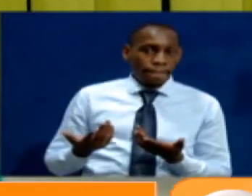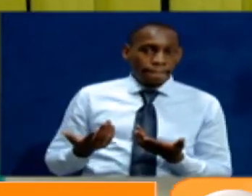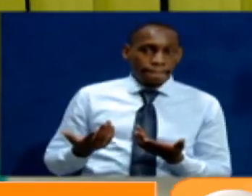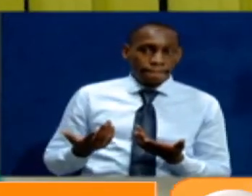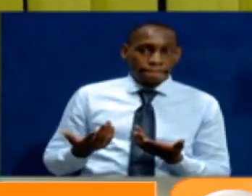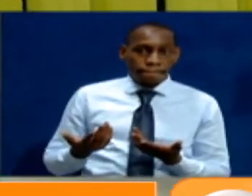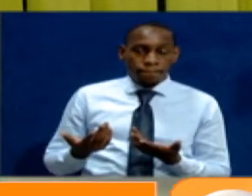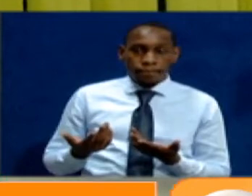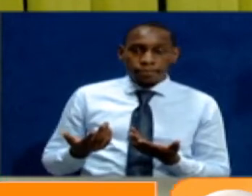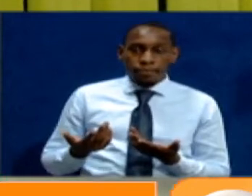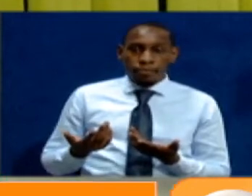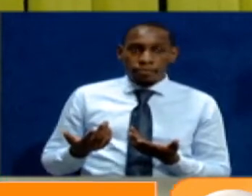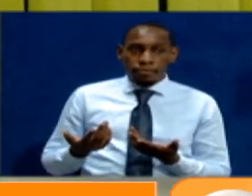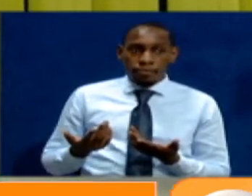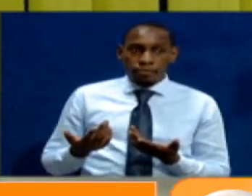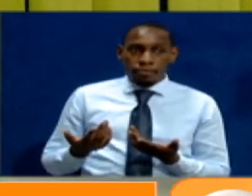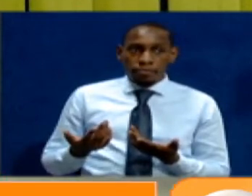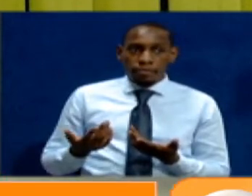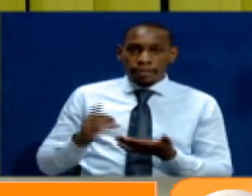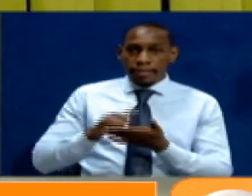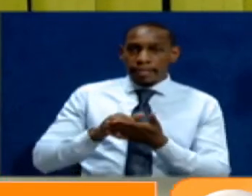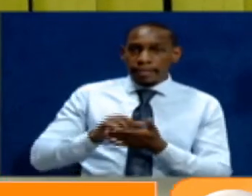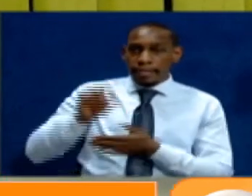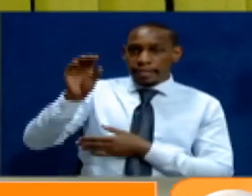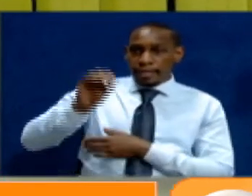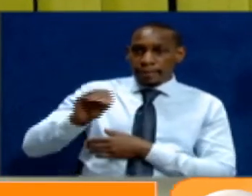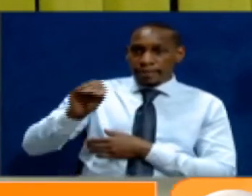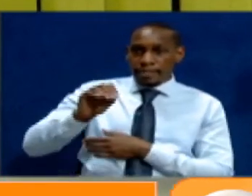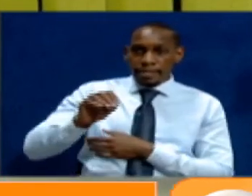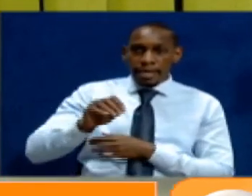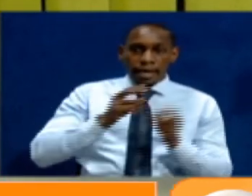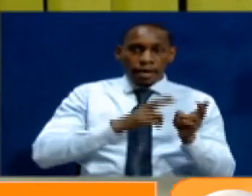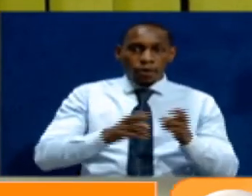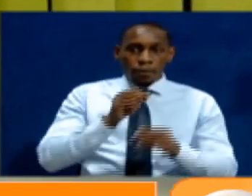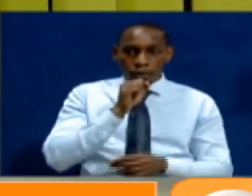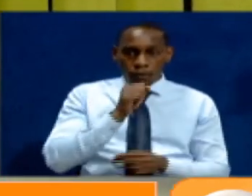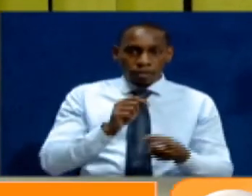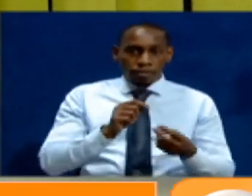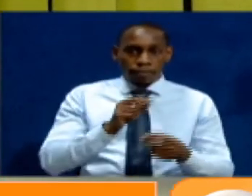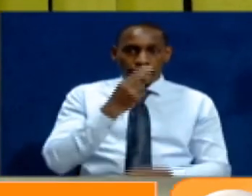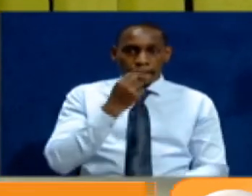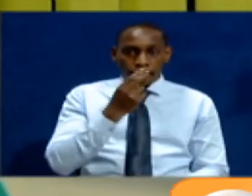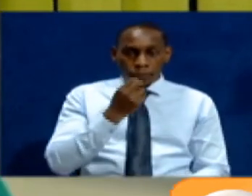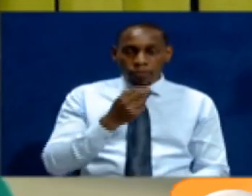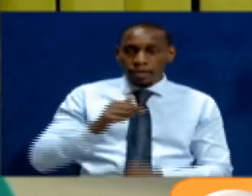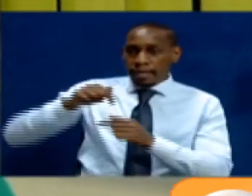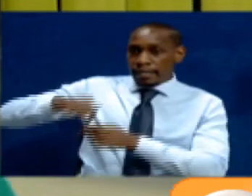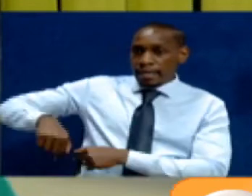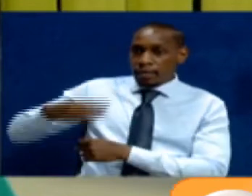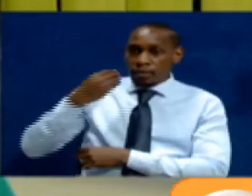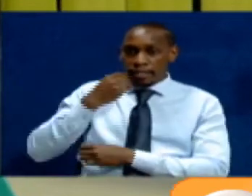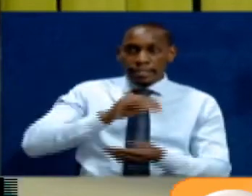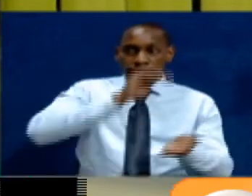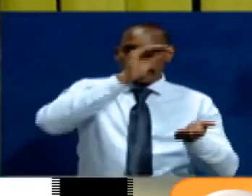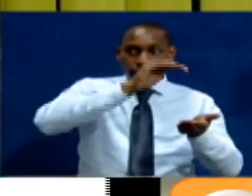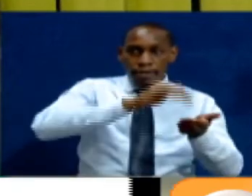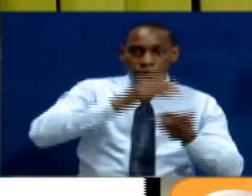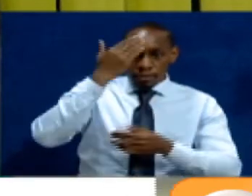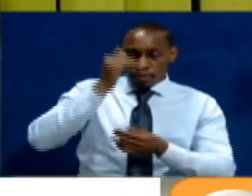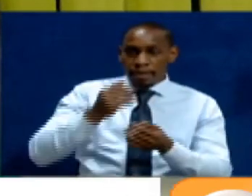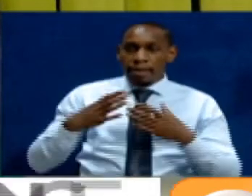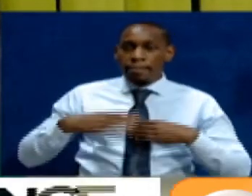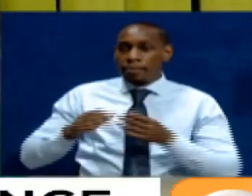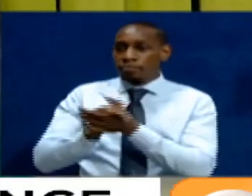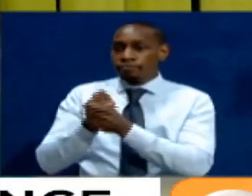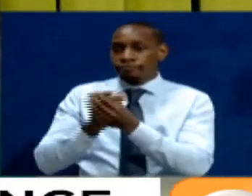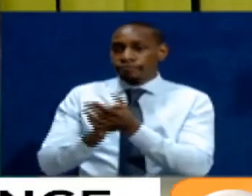that, as Mogere has said, the rate of common colds and flus and diarrheal diseases has gone down because people are